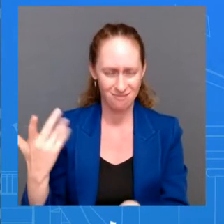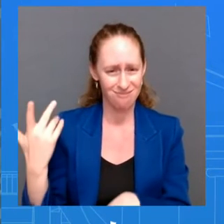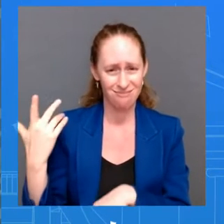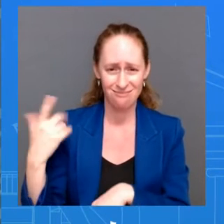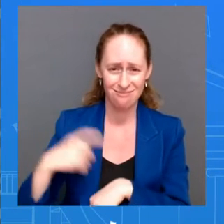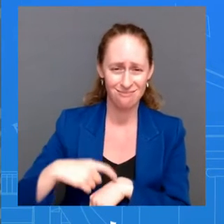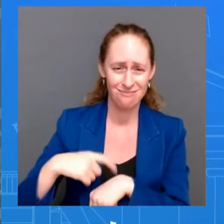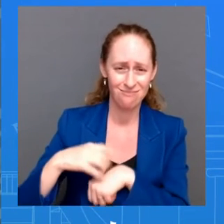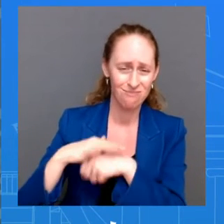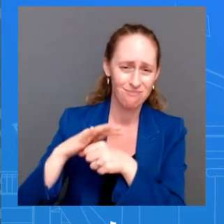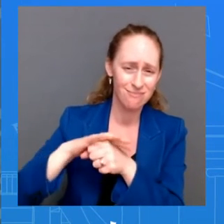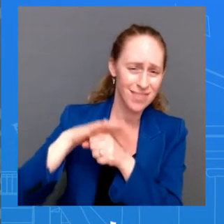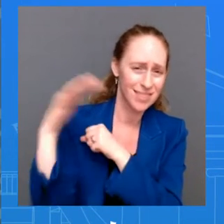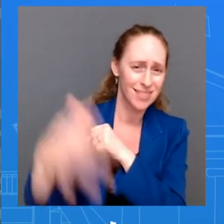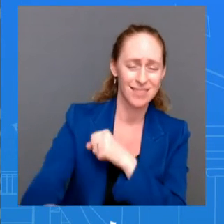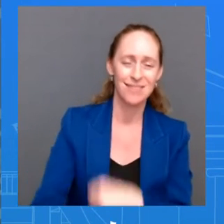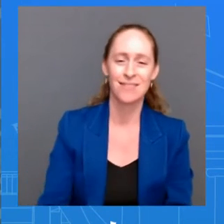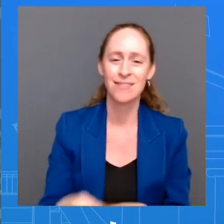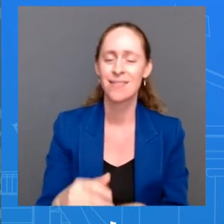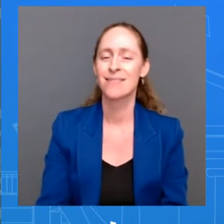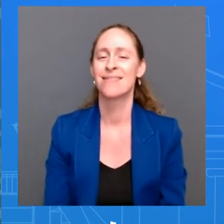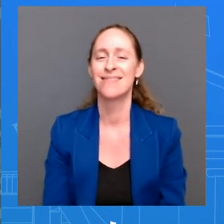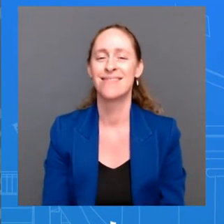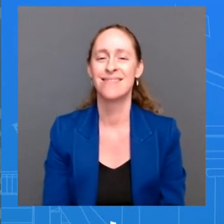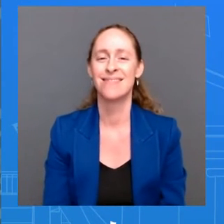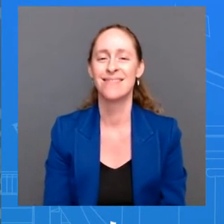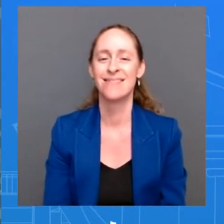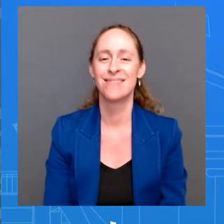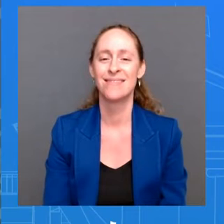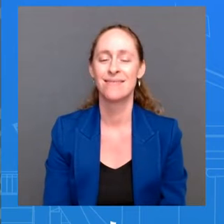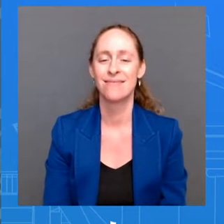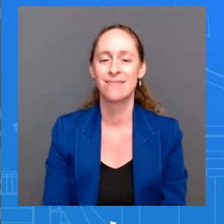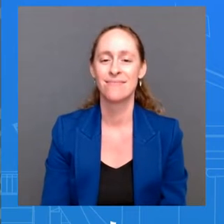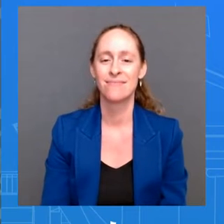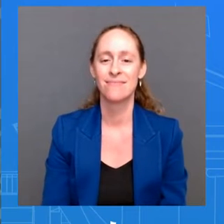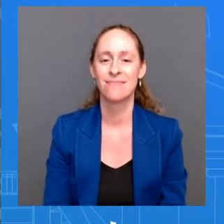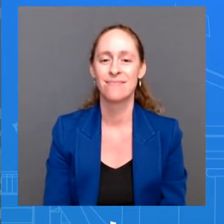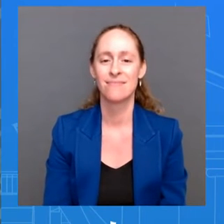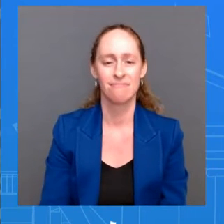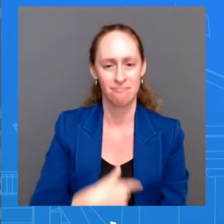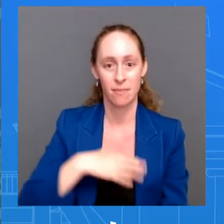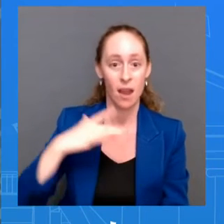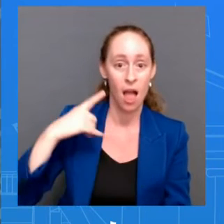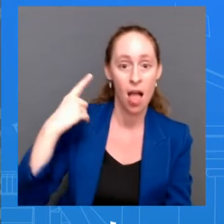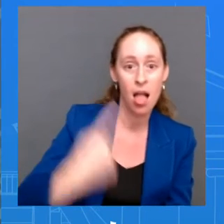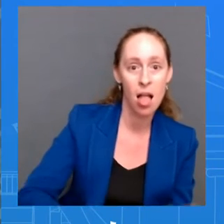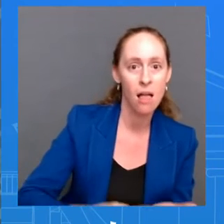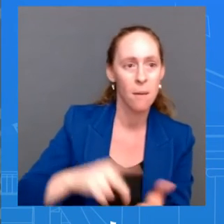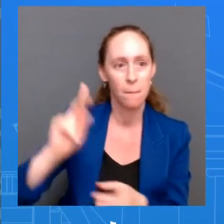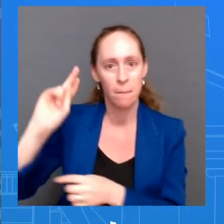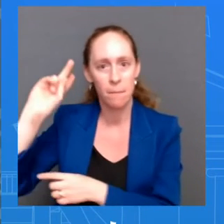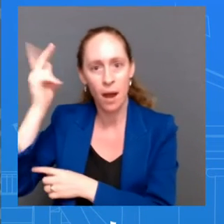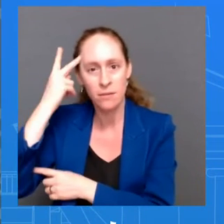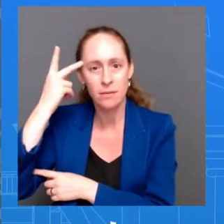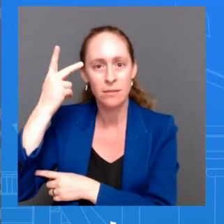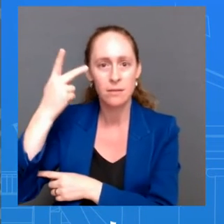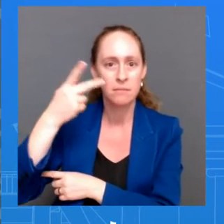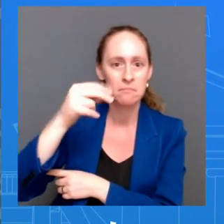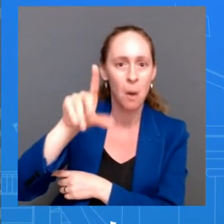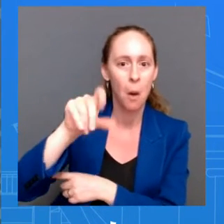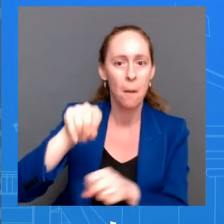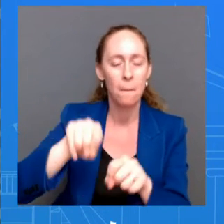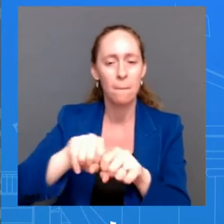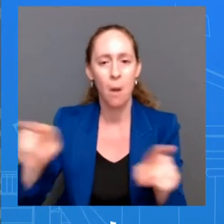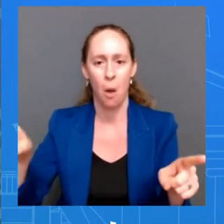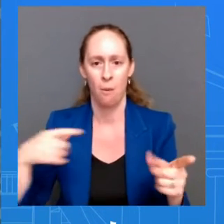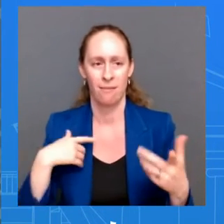political election polling because I am behind this podium. But what I can say, we just talked about the Inflation